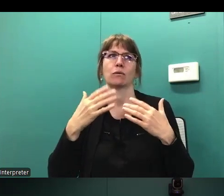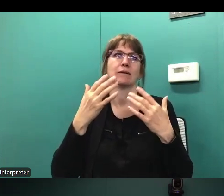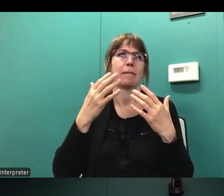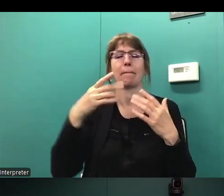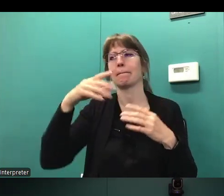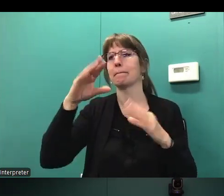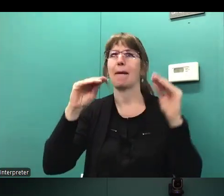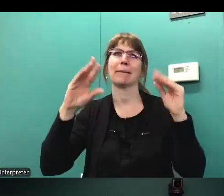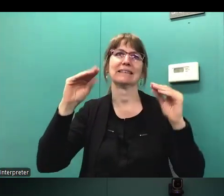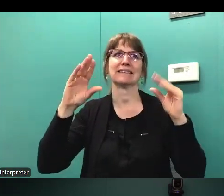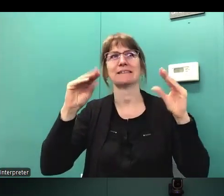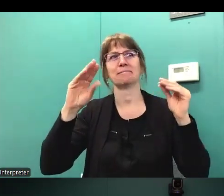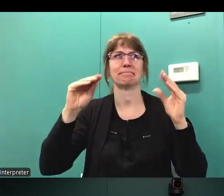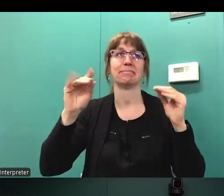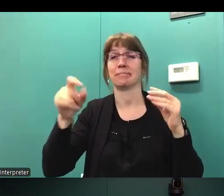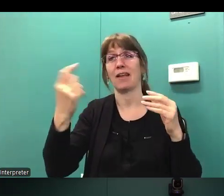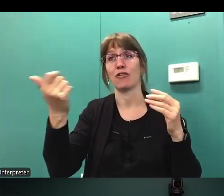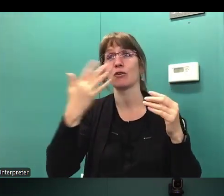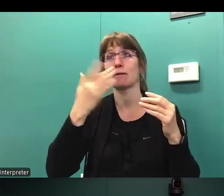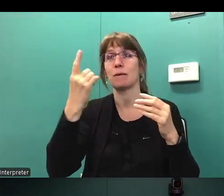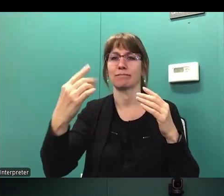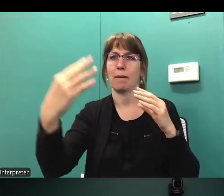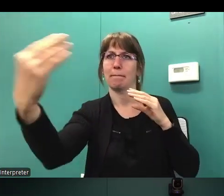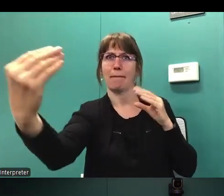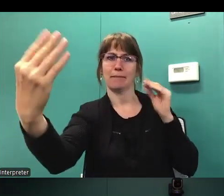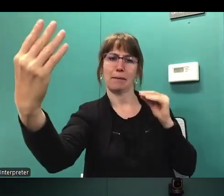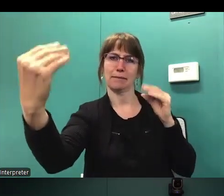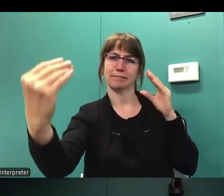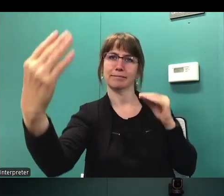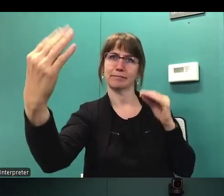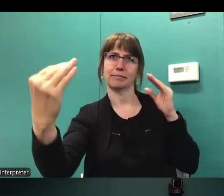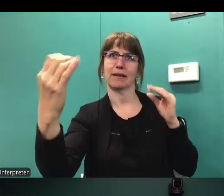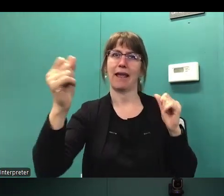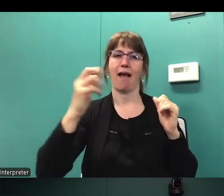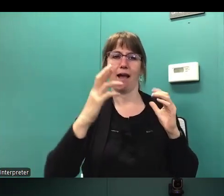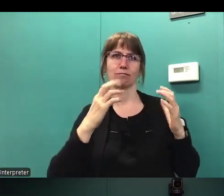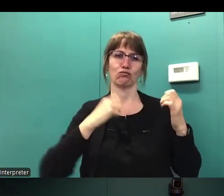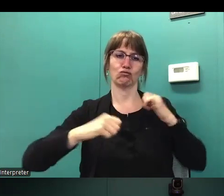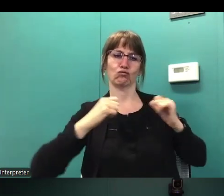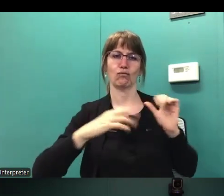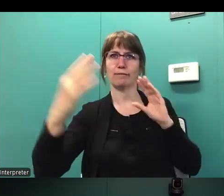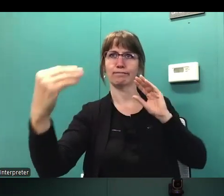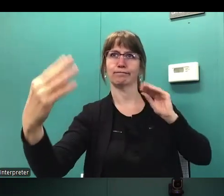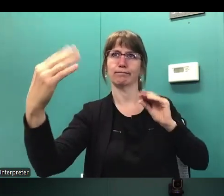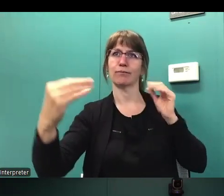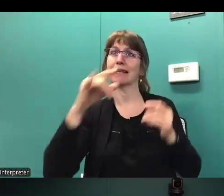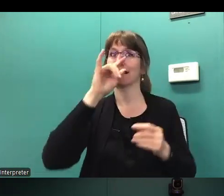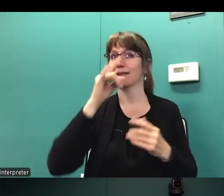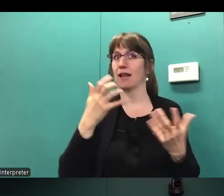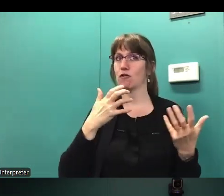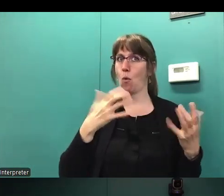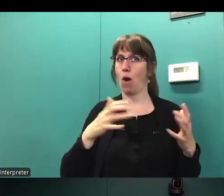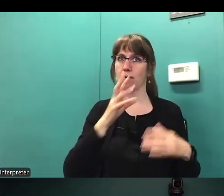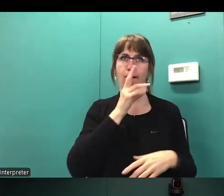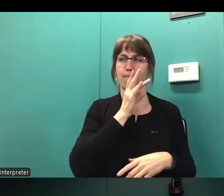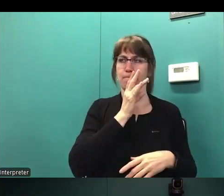one to have, like puppets, each have a puppet, and you can do like role playing with it. Sometimes kids who don't want to talk a lot might do it with a